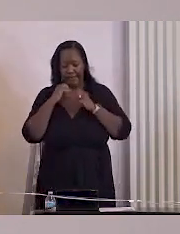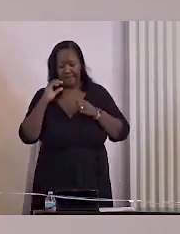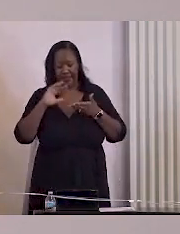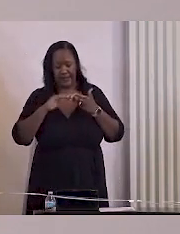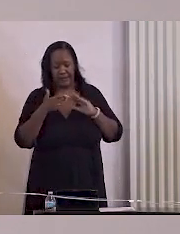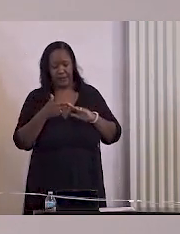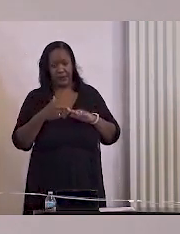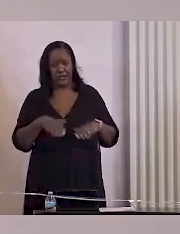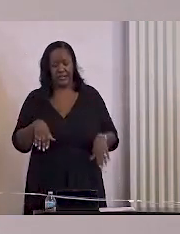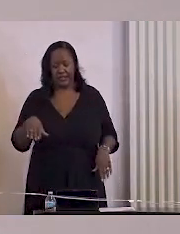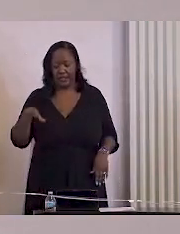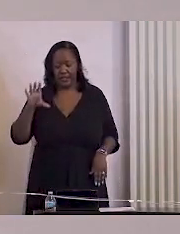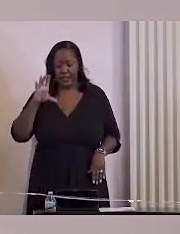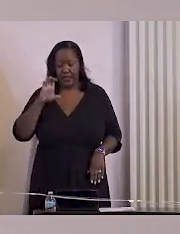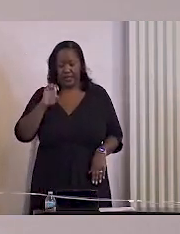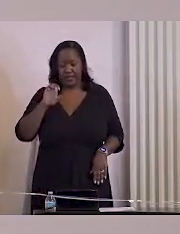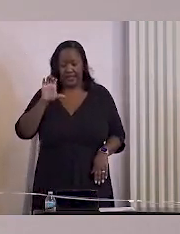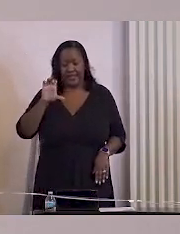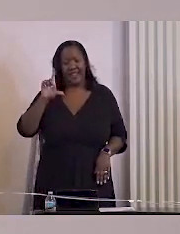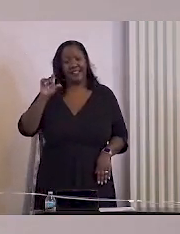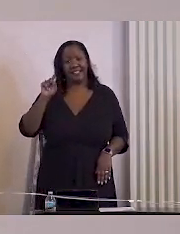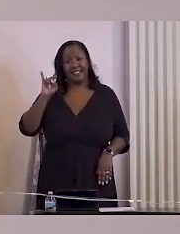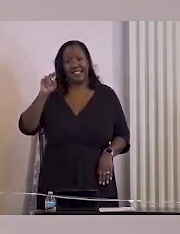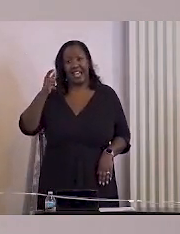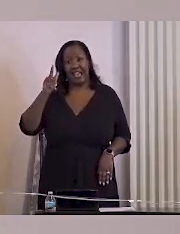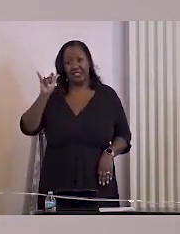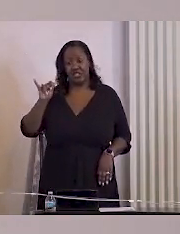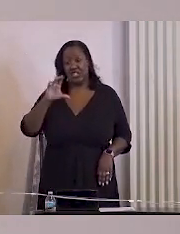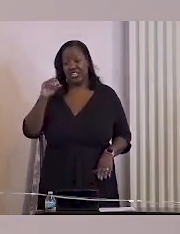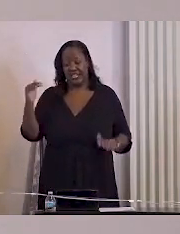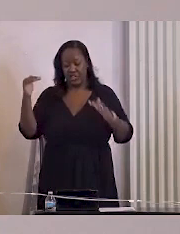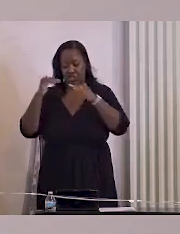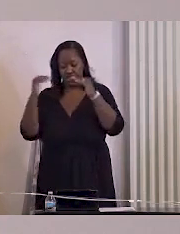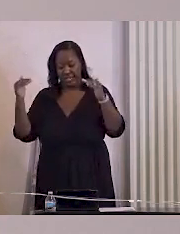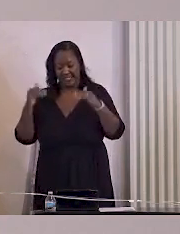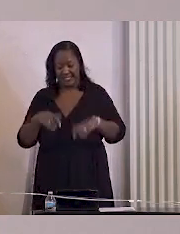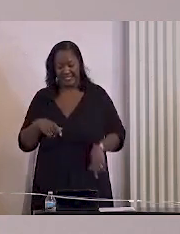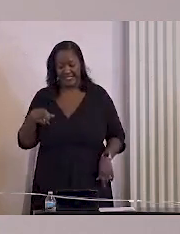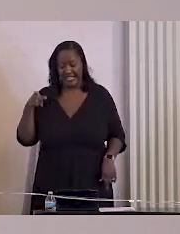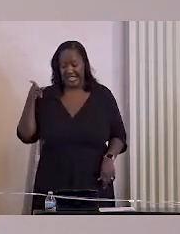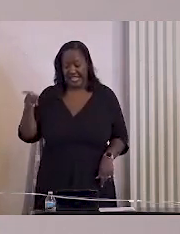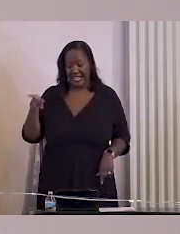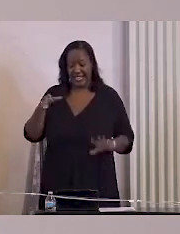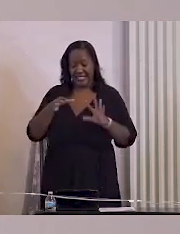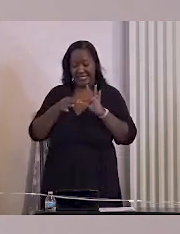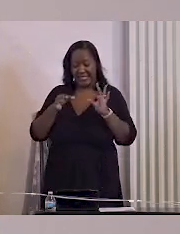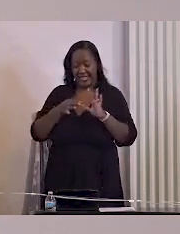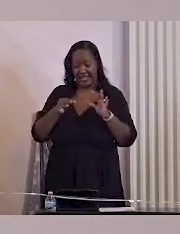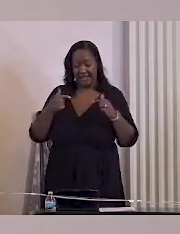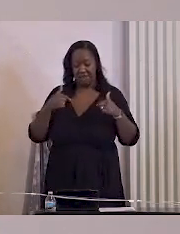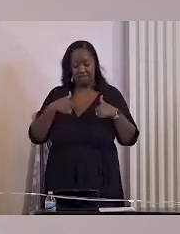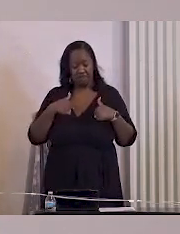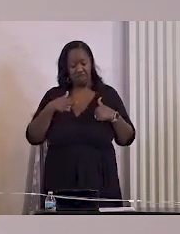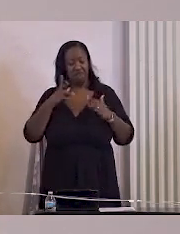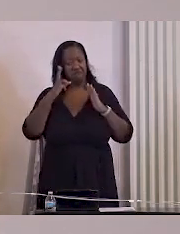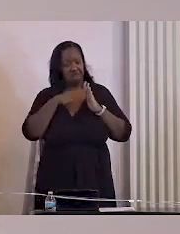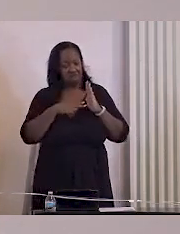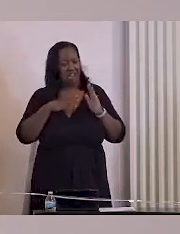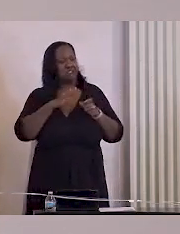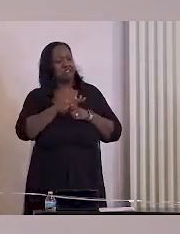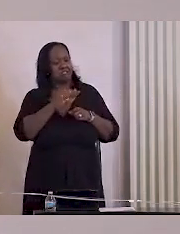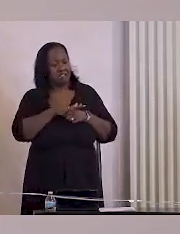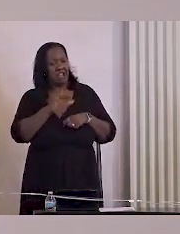Justice, Reverend Frederick Muir wrote of Emerson. He stated, I have read enough of Emerson to feel certain that he celebrated the gifts